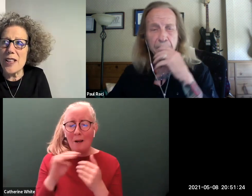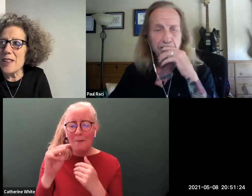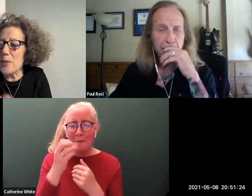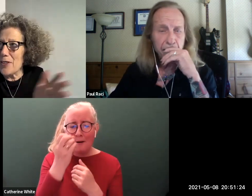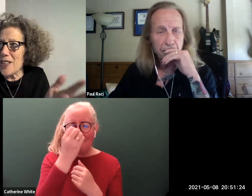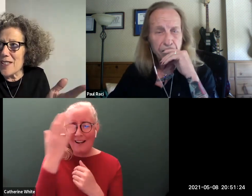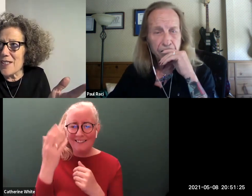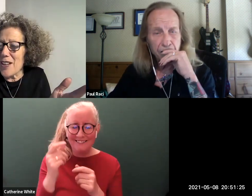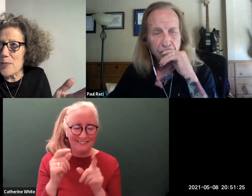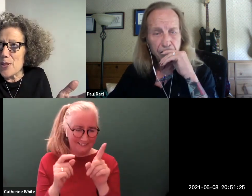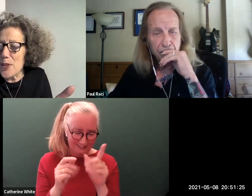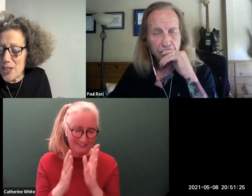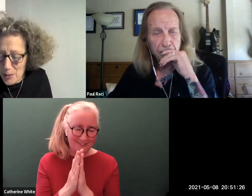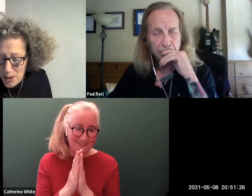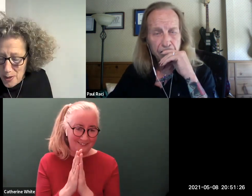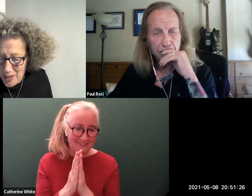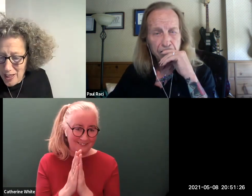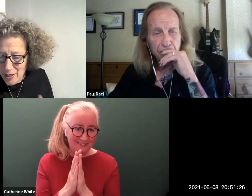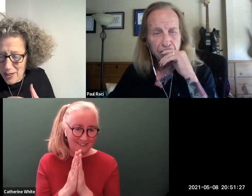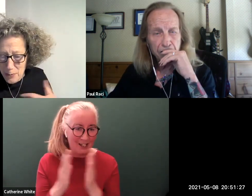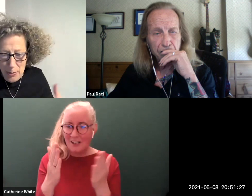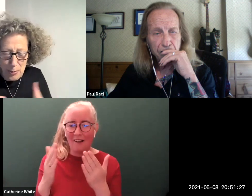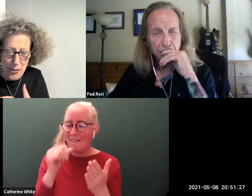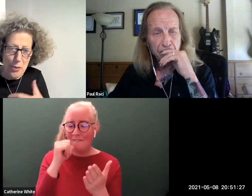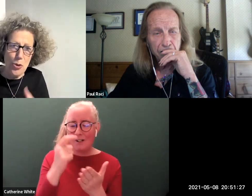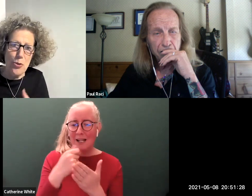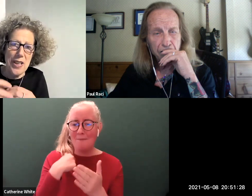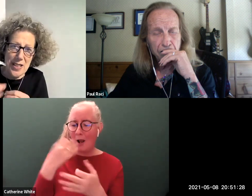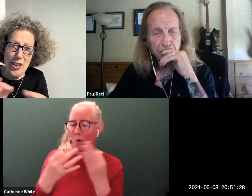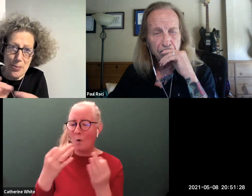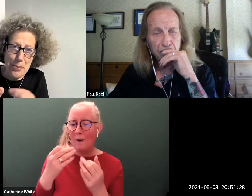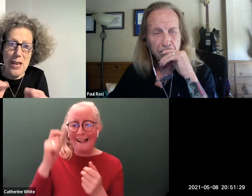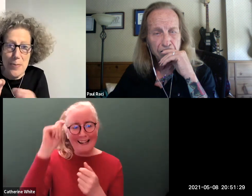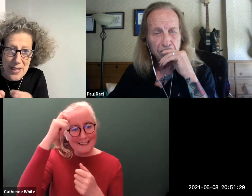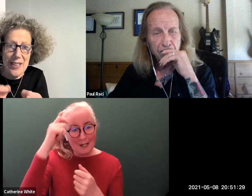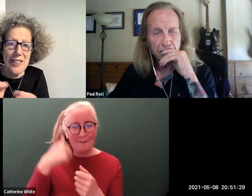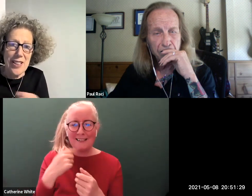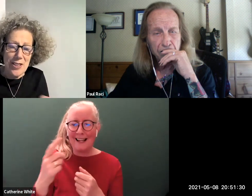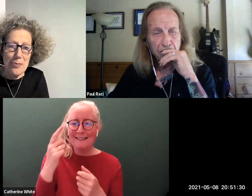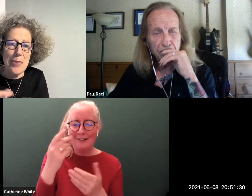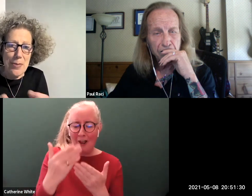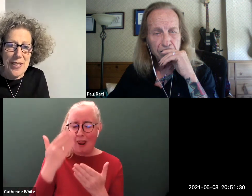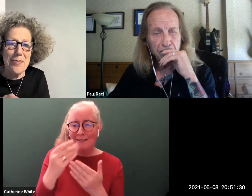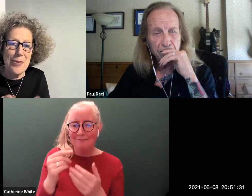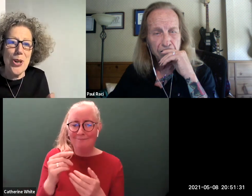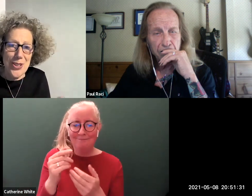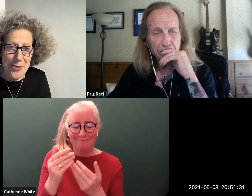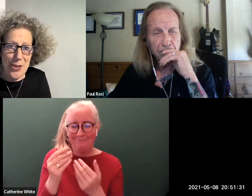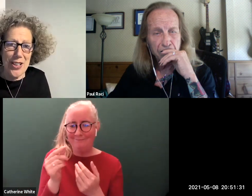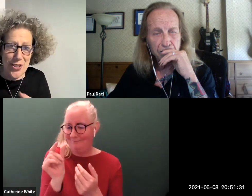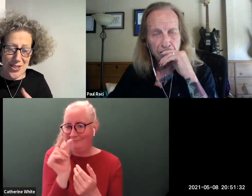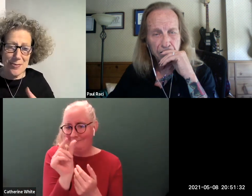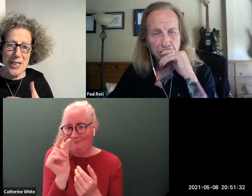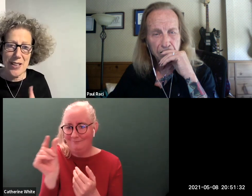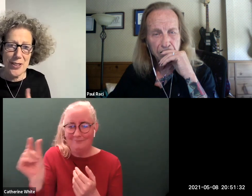little bit like whether it's, I suppose, the first time I went to Italy, and people were very warm because I learned baby words, if you